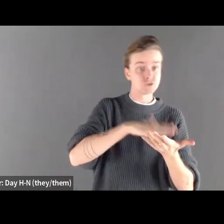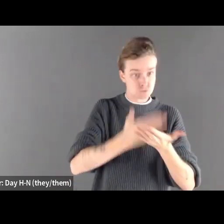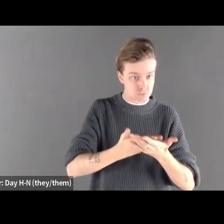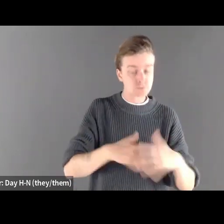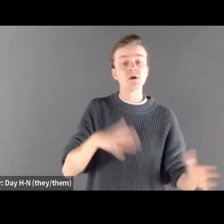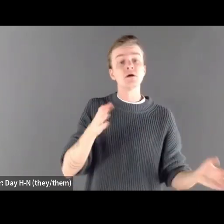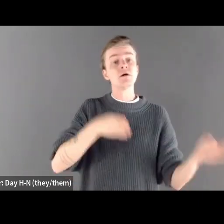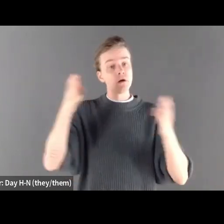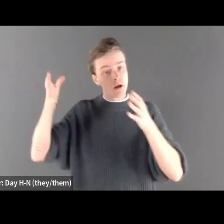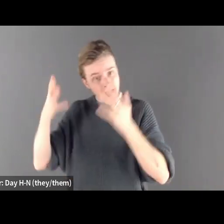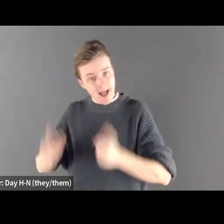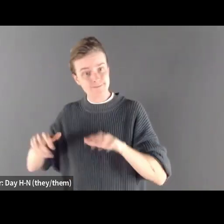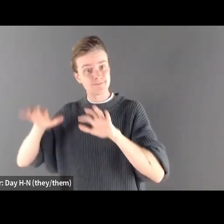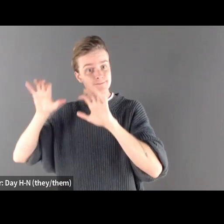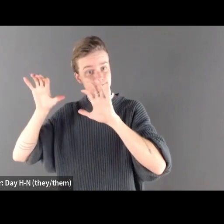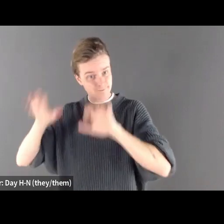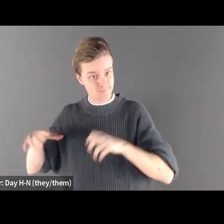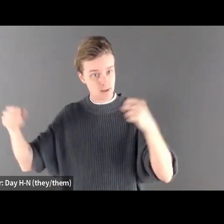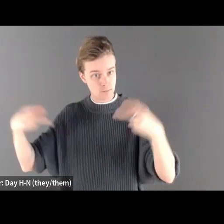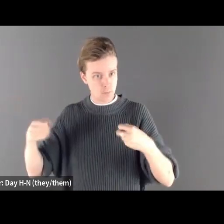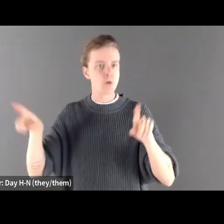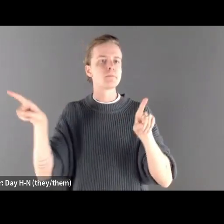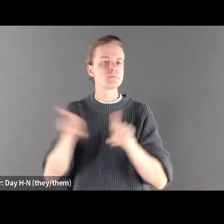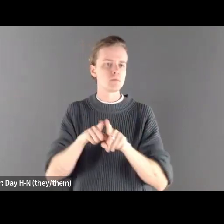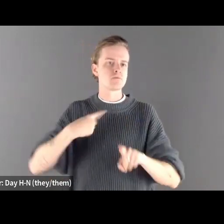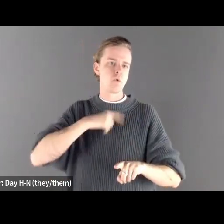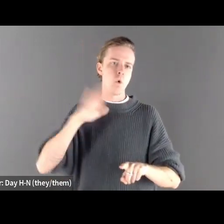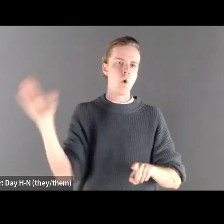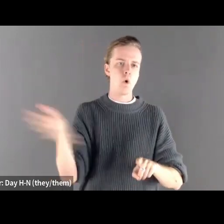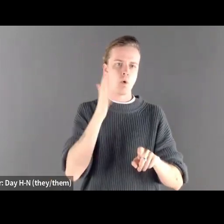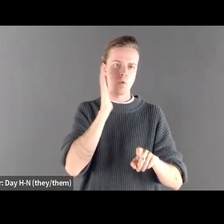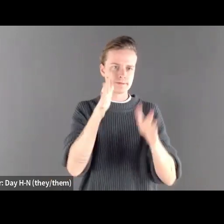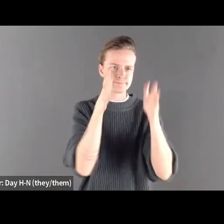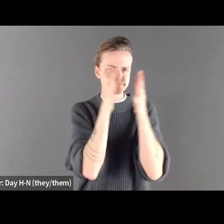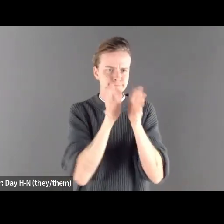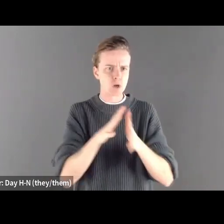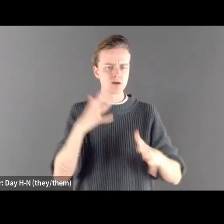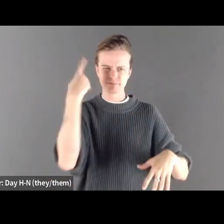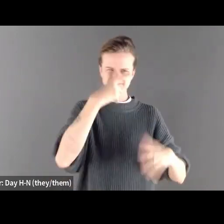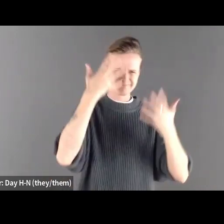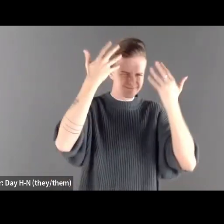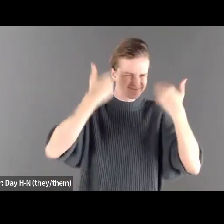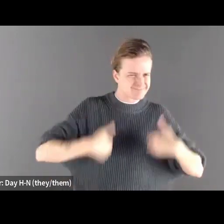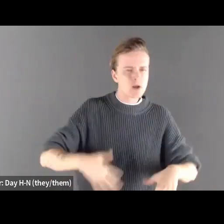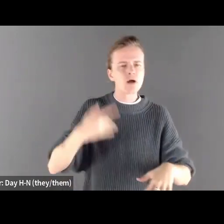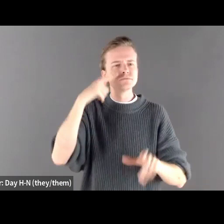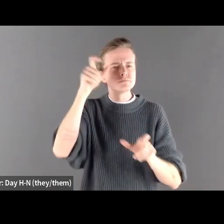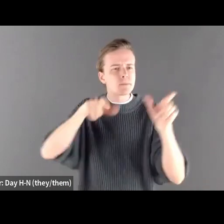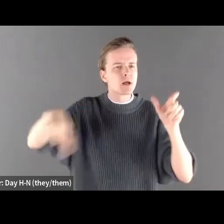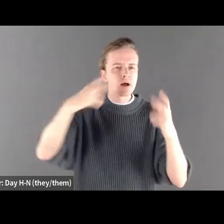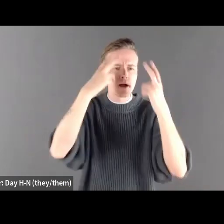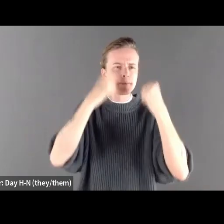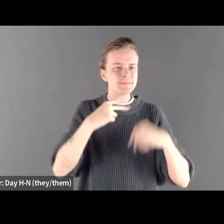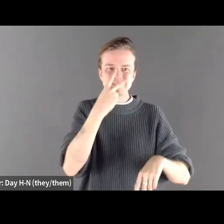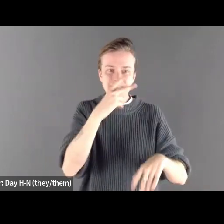are visually impaired. I am a white woman with medium length, wavy blonde hair, and I'm wearing a black